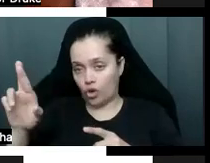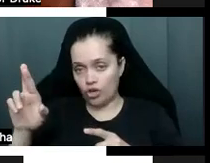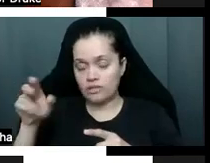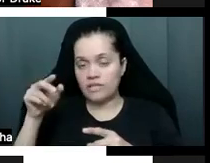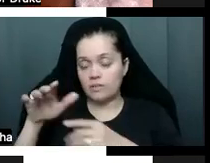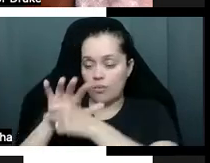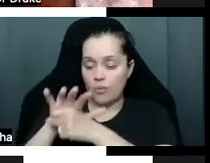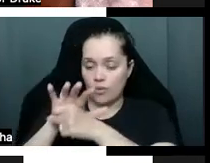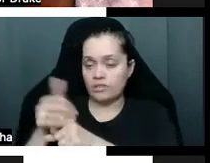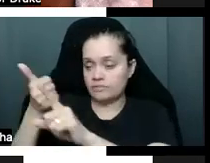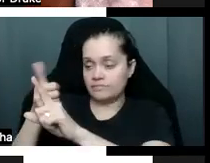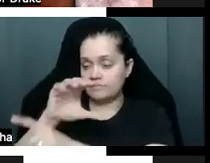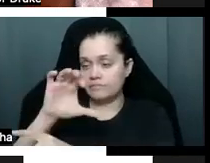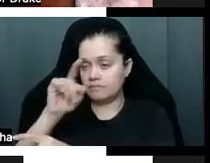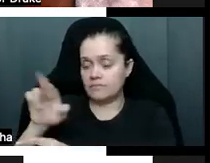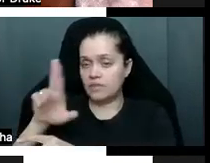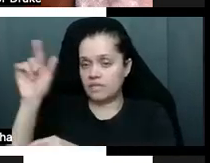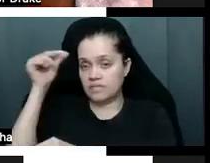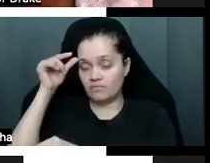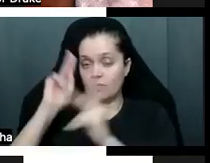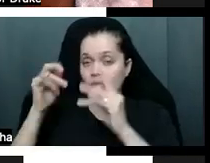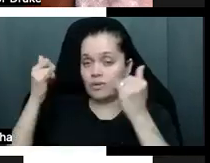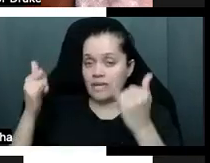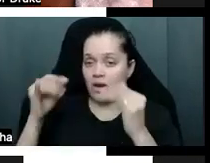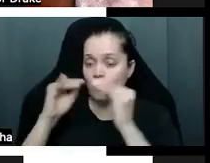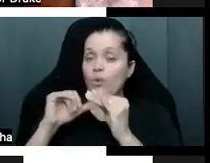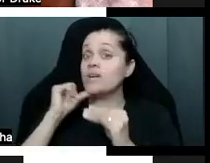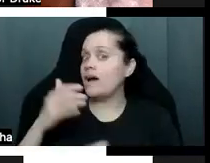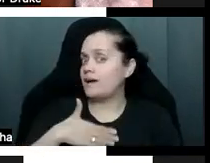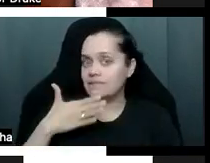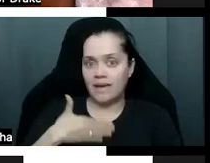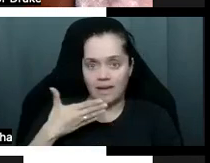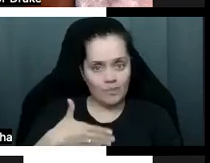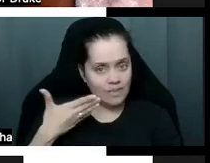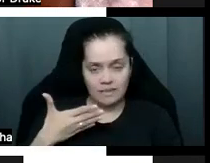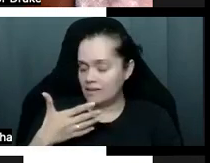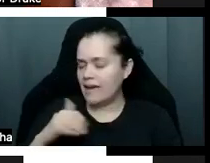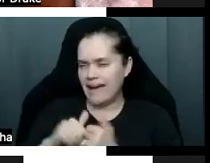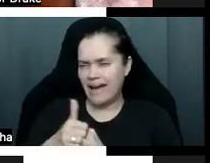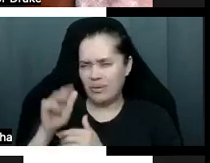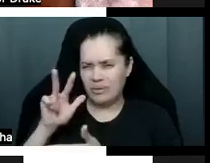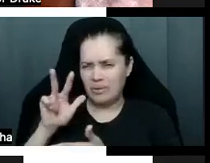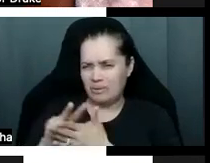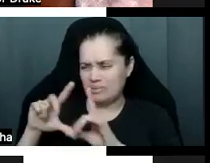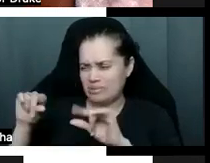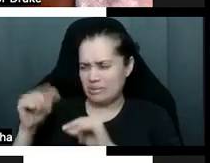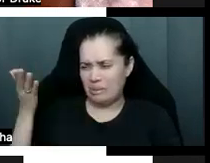and his government. People now more unhappy. How could we lose to Japan?